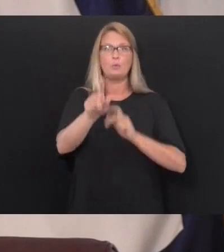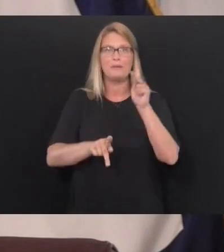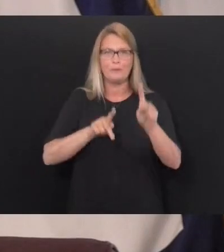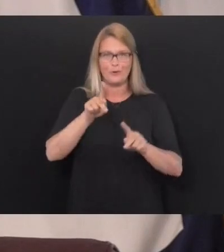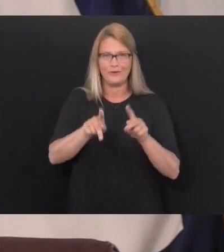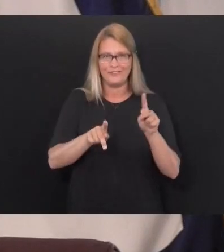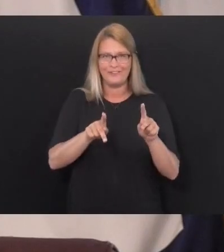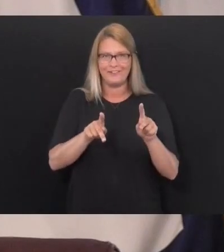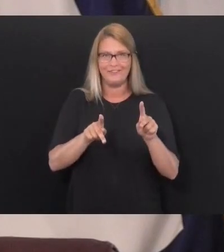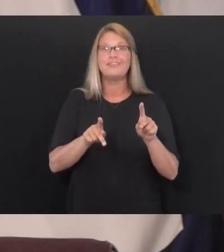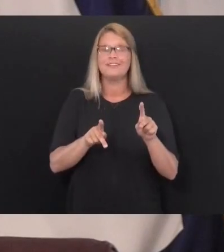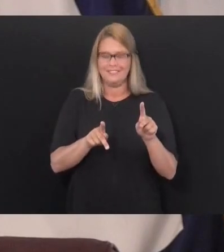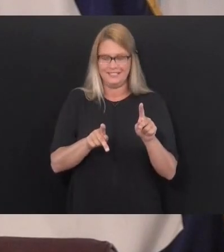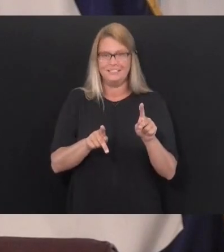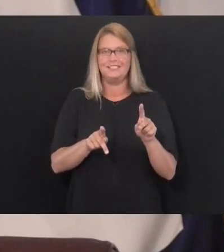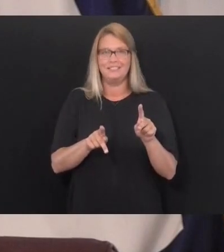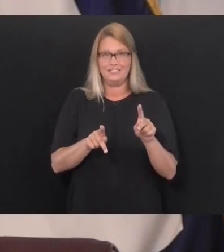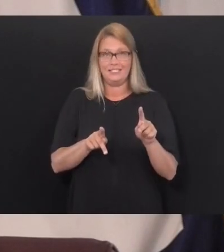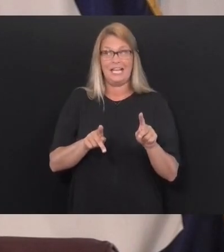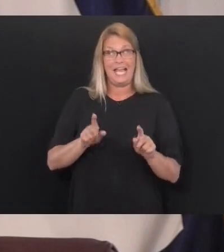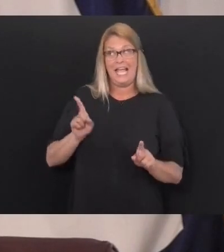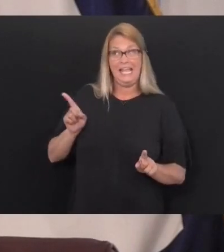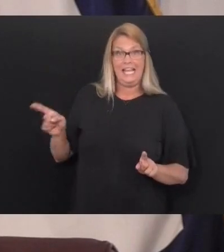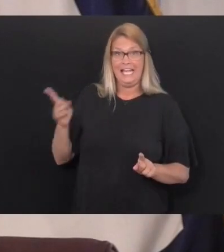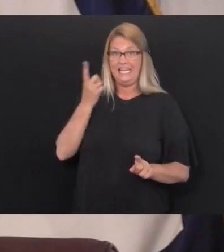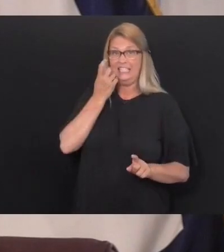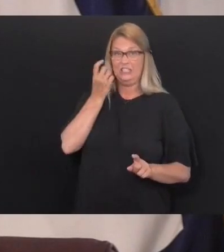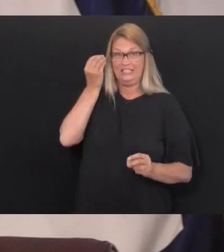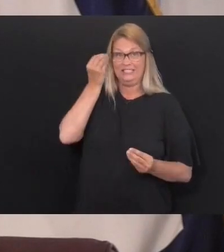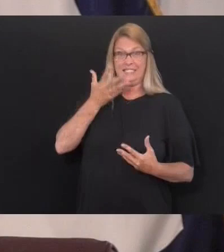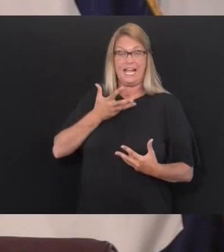up competitions for volleyball,